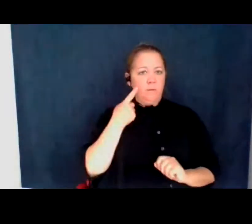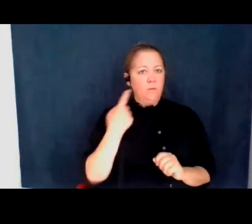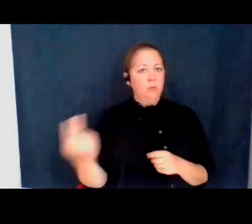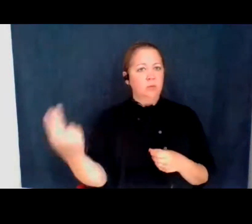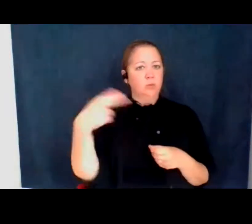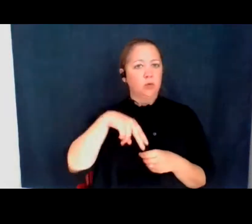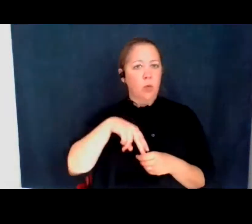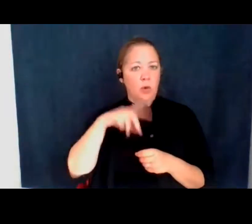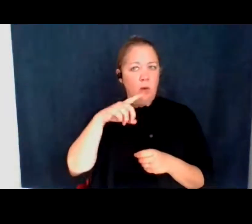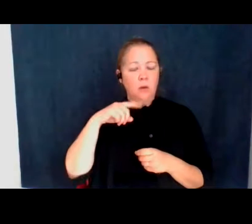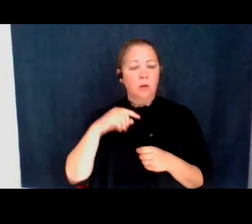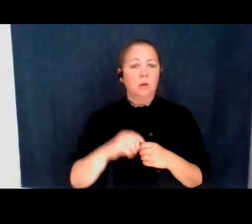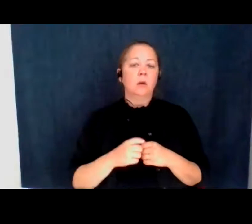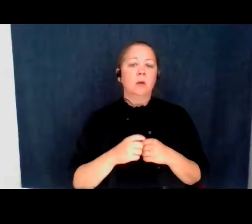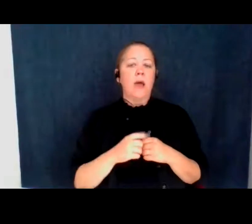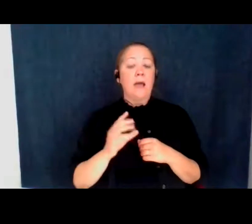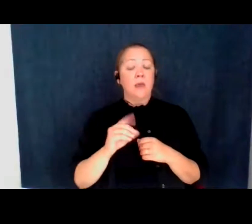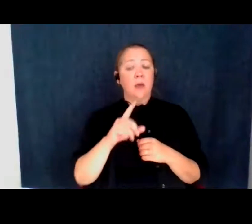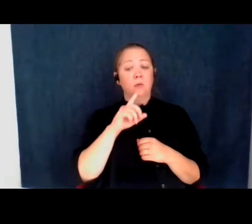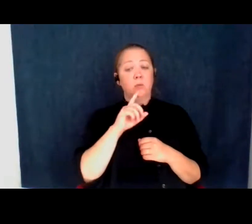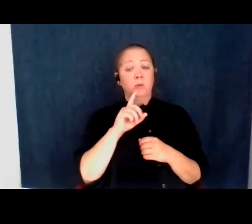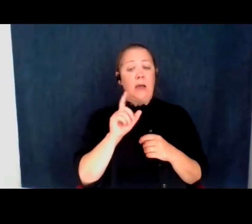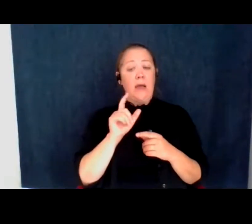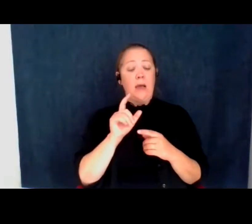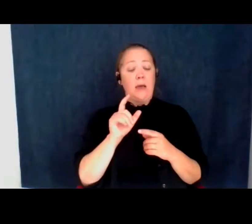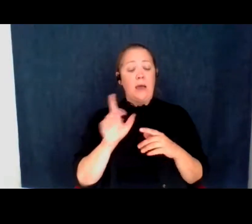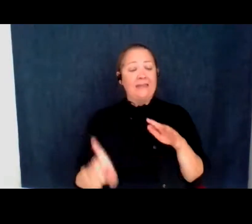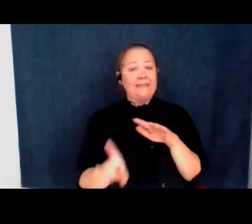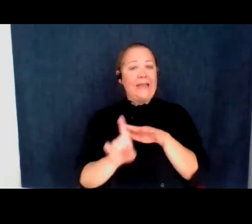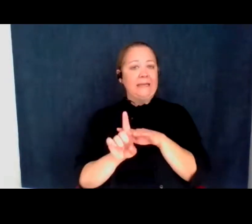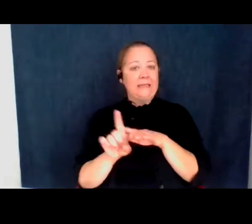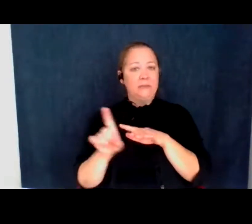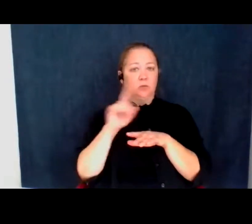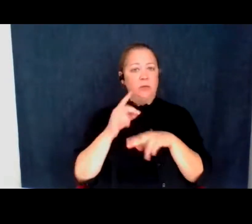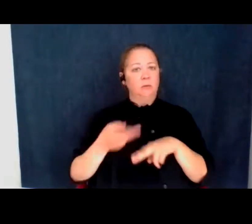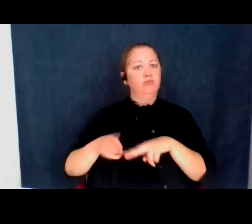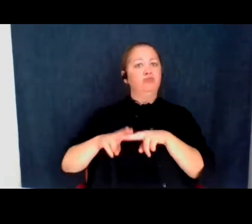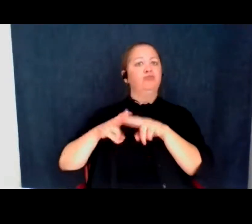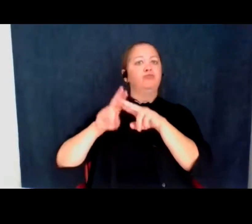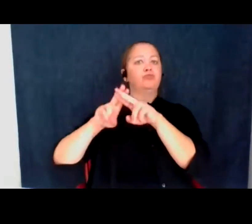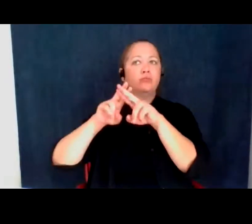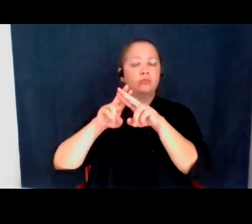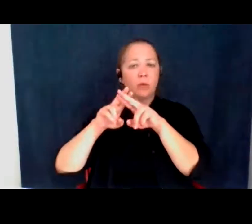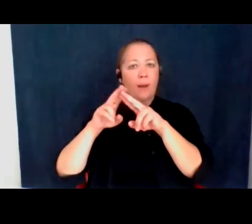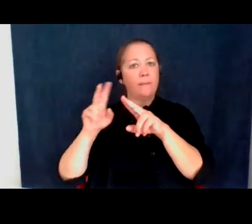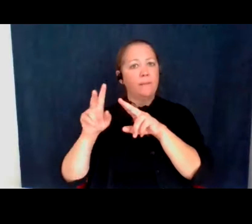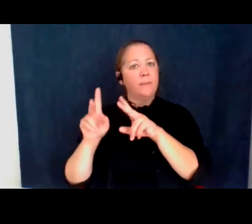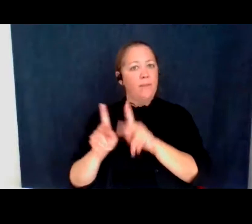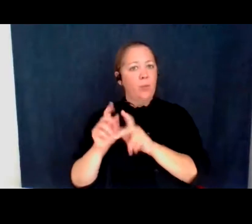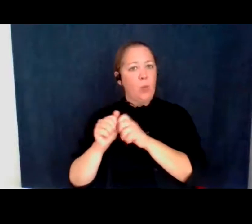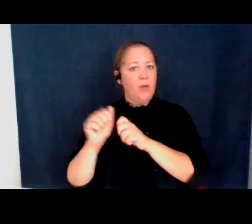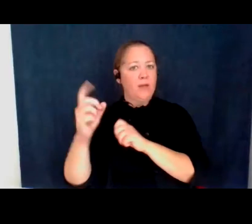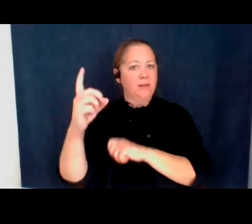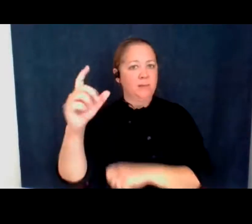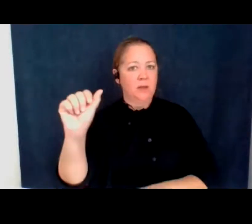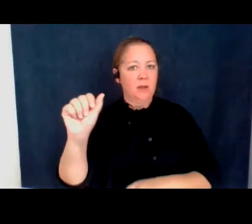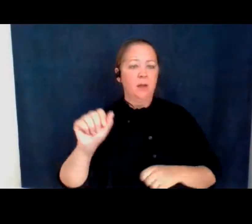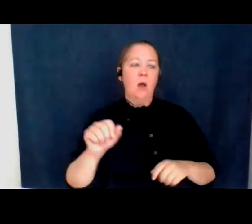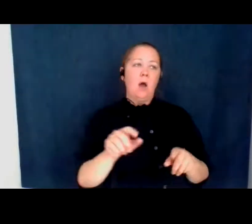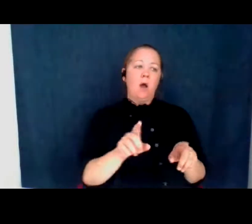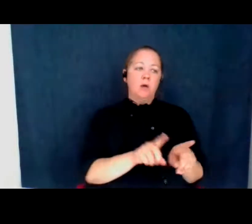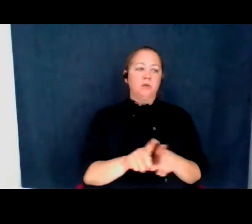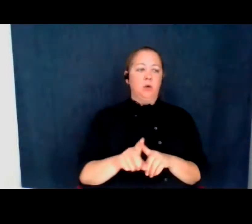this really did boost the attendance of alumni with disabilities in the workshop, which in turn boosted the number of alumni with disabilities